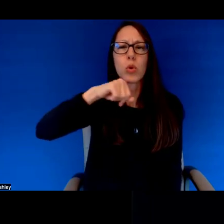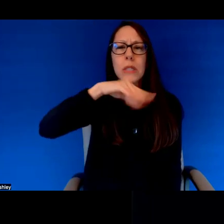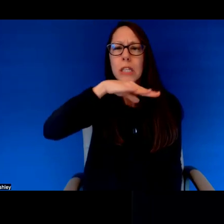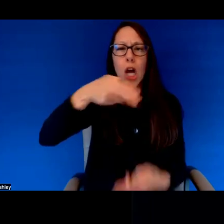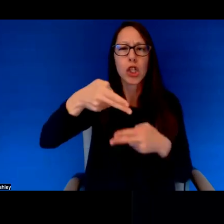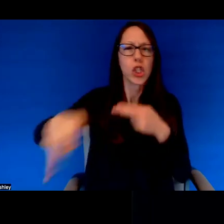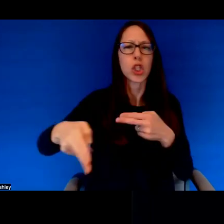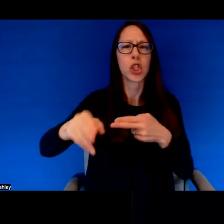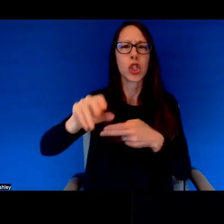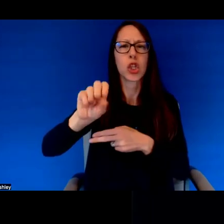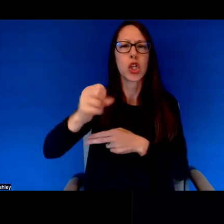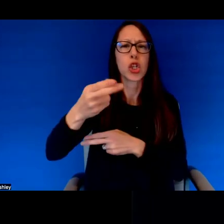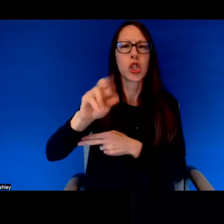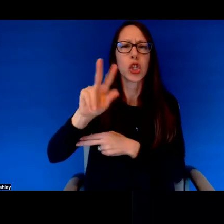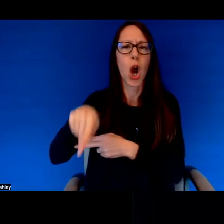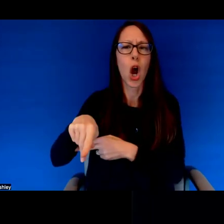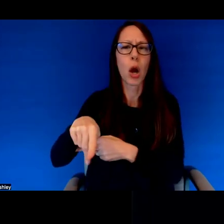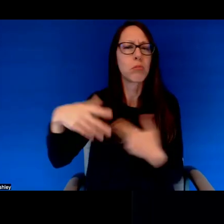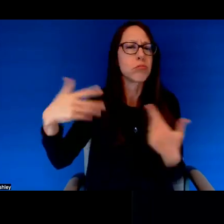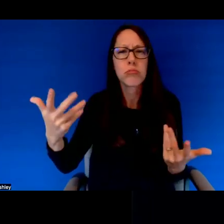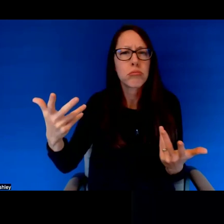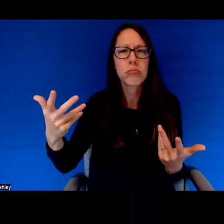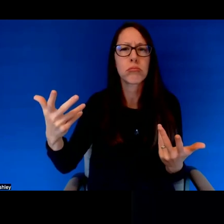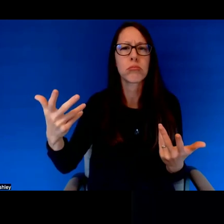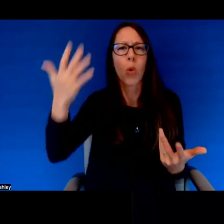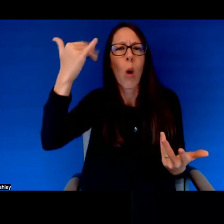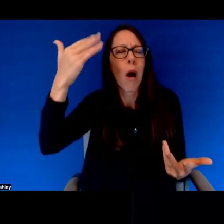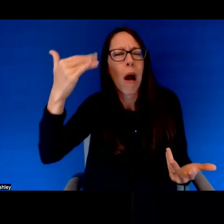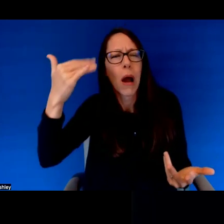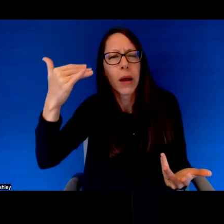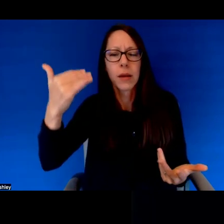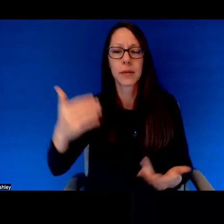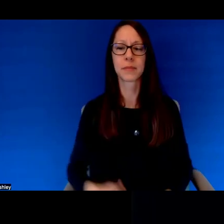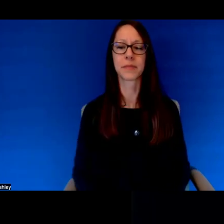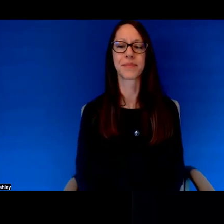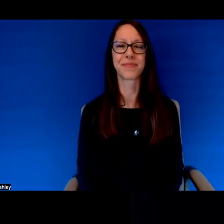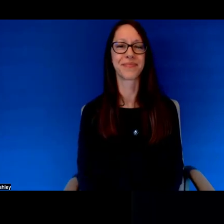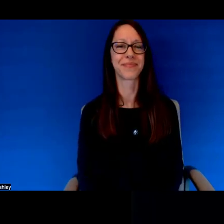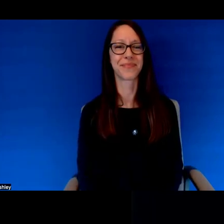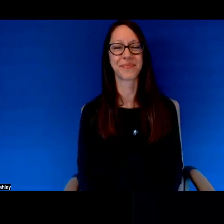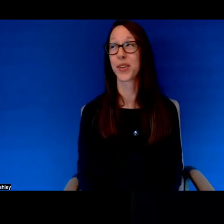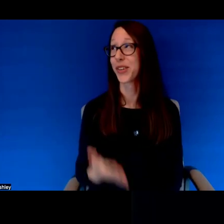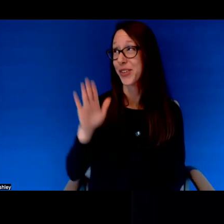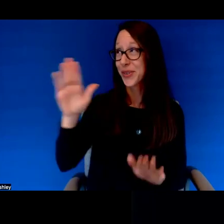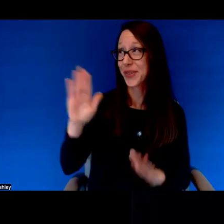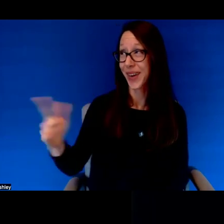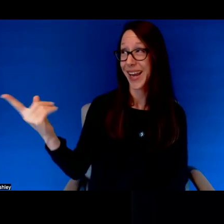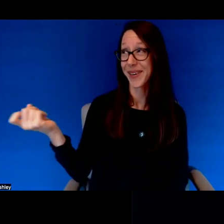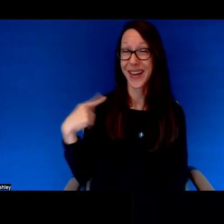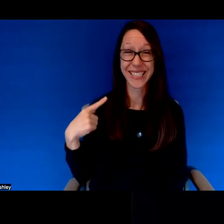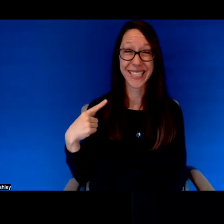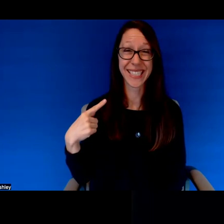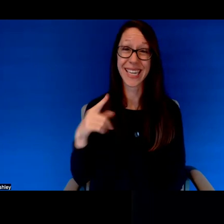it sharp there and not sharp here? Like, what? That's a really, really great question. And it's kind